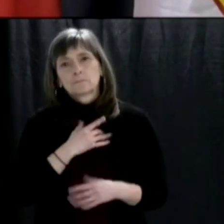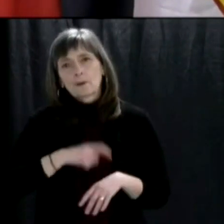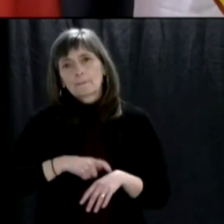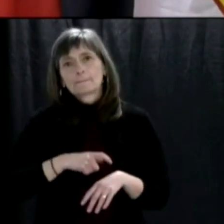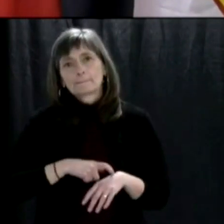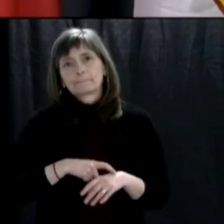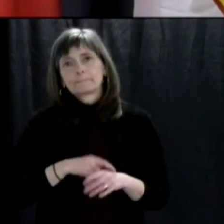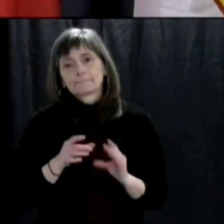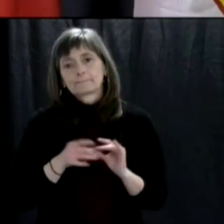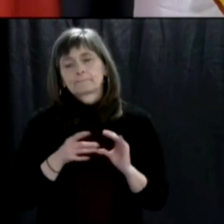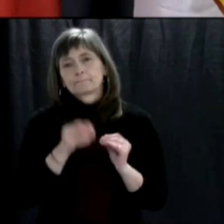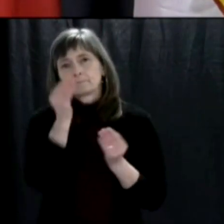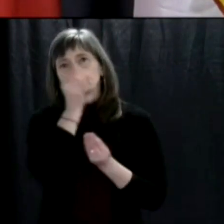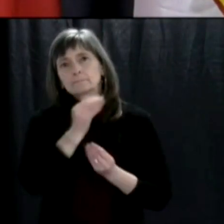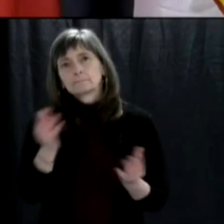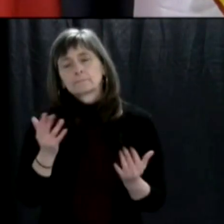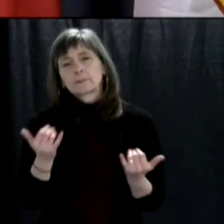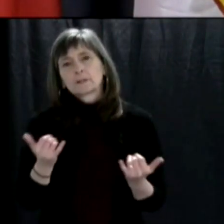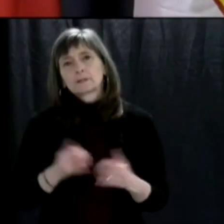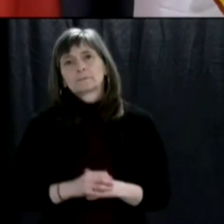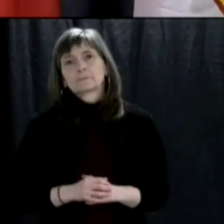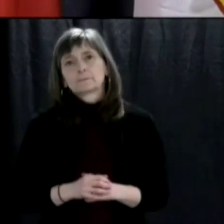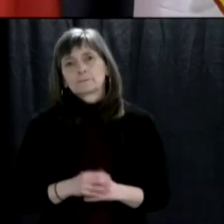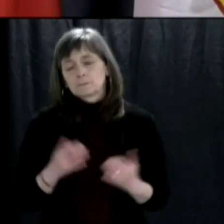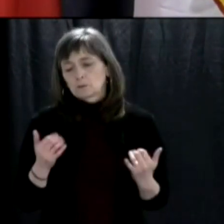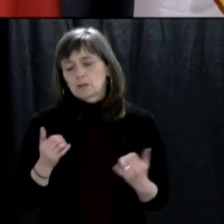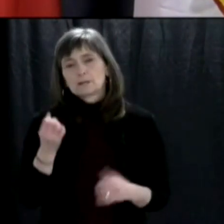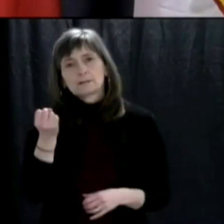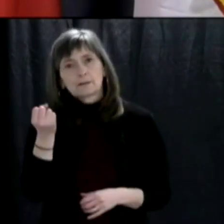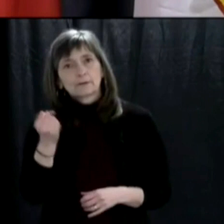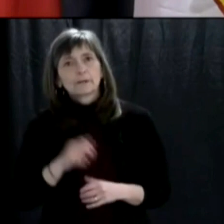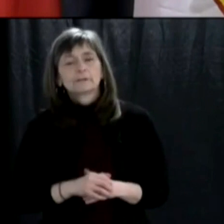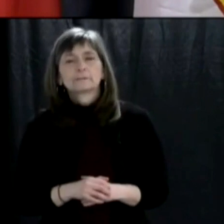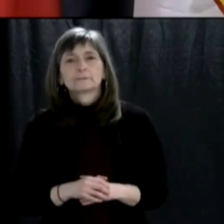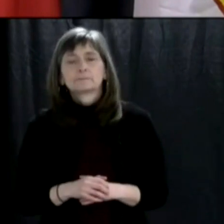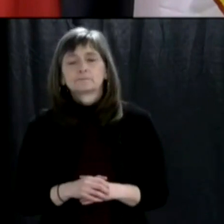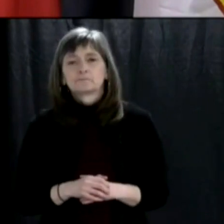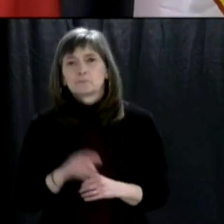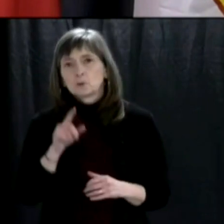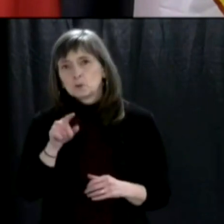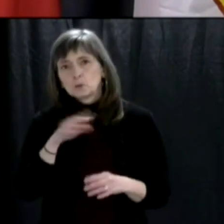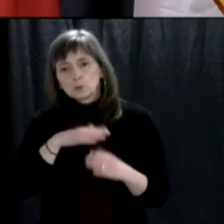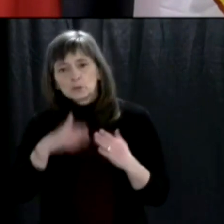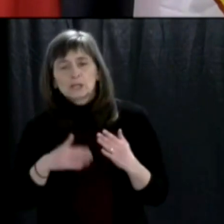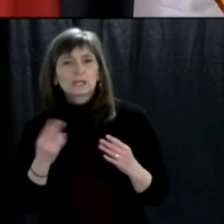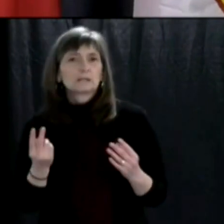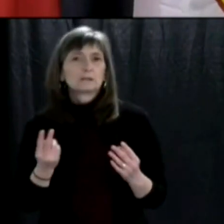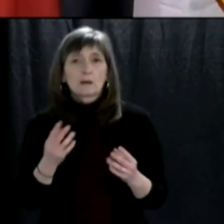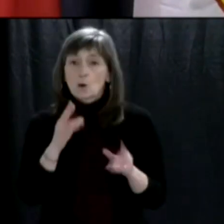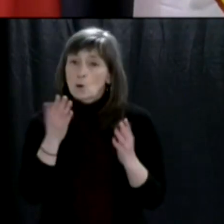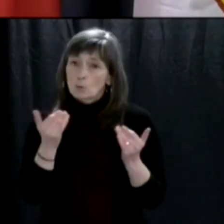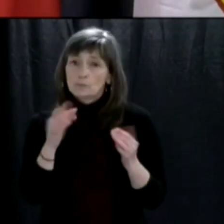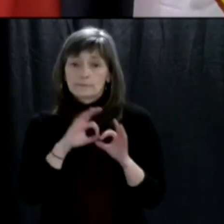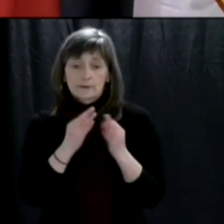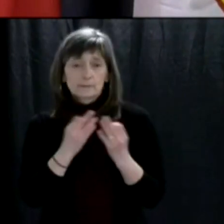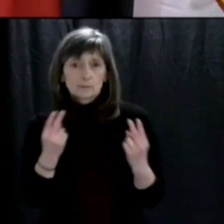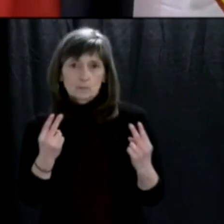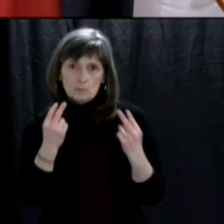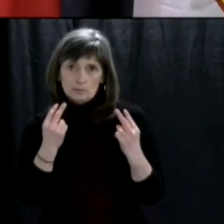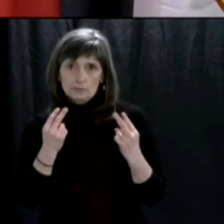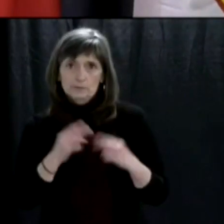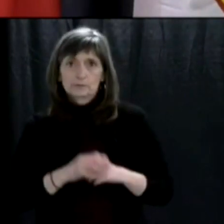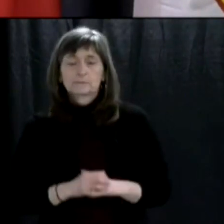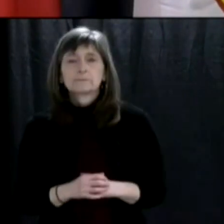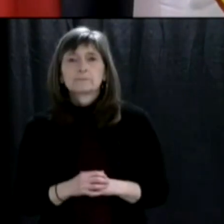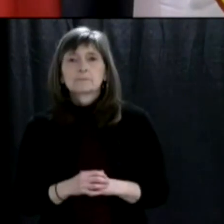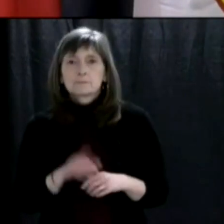Labrador. Today is Saturday and a weekend. I hope you and your family that are listening and watching today are making the adjustments as